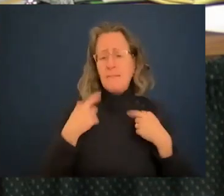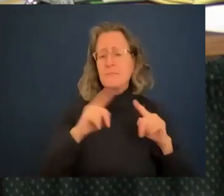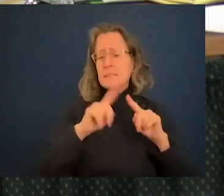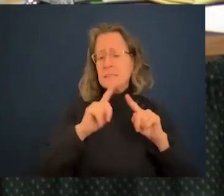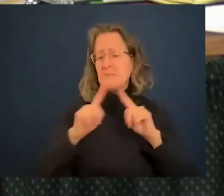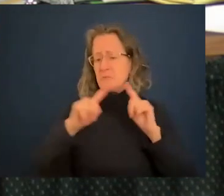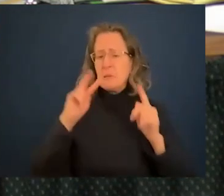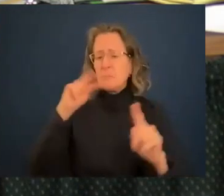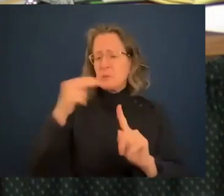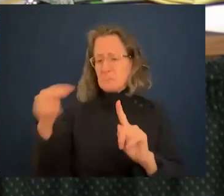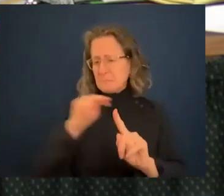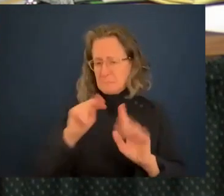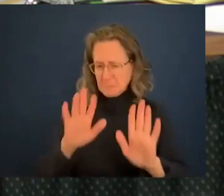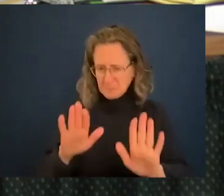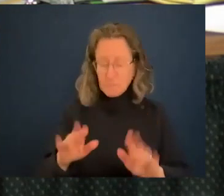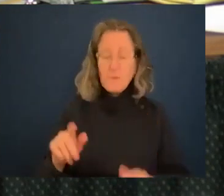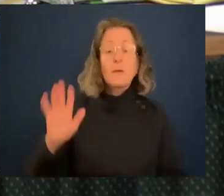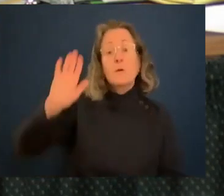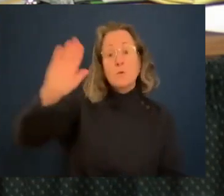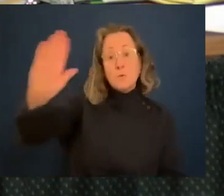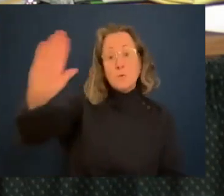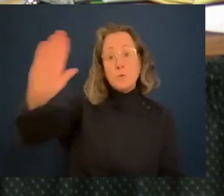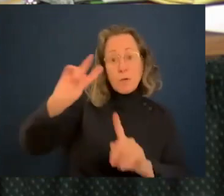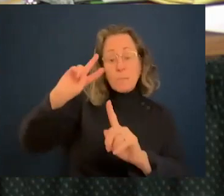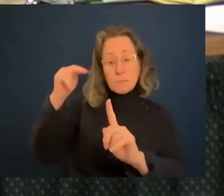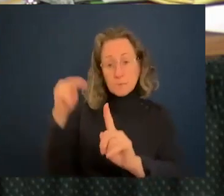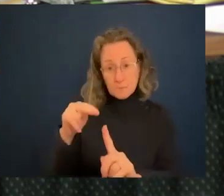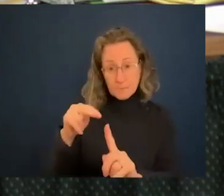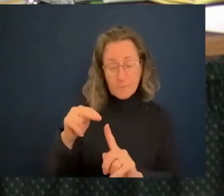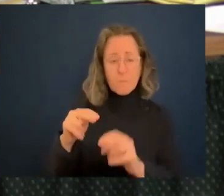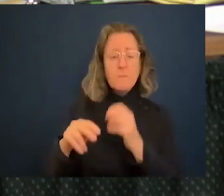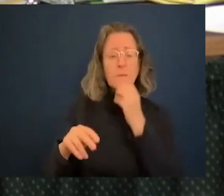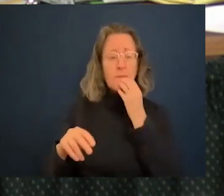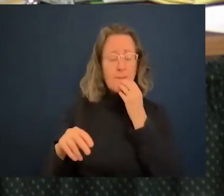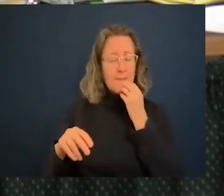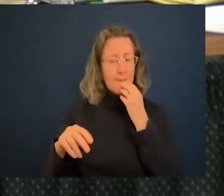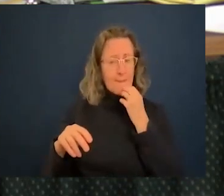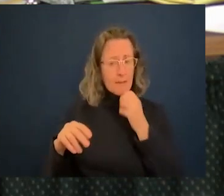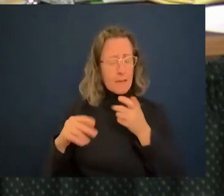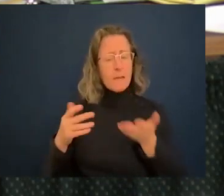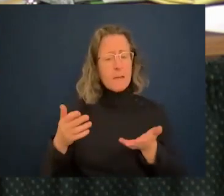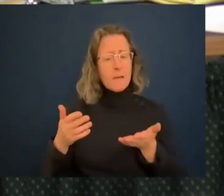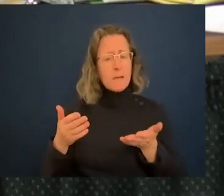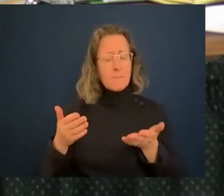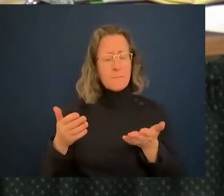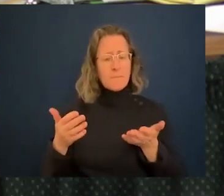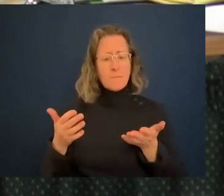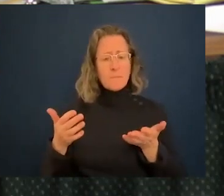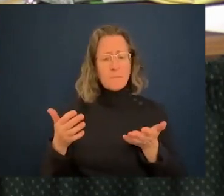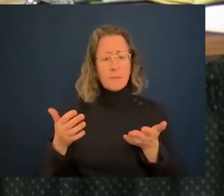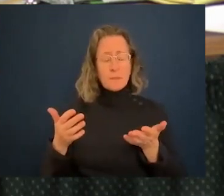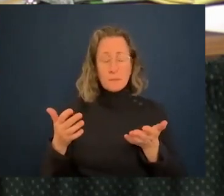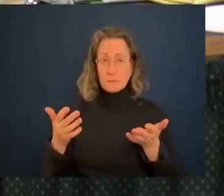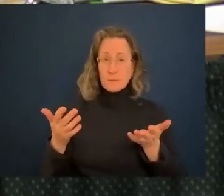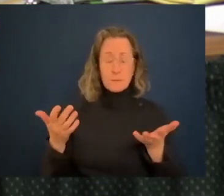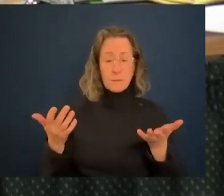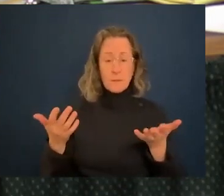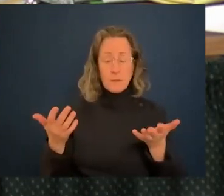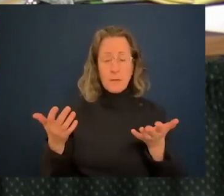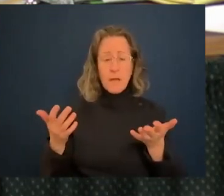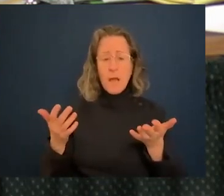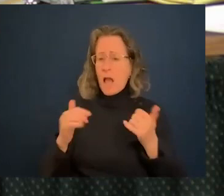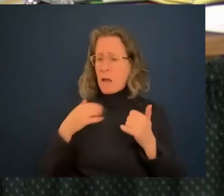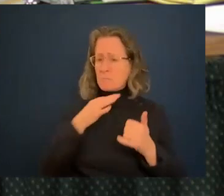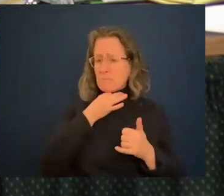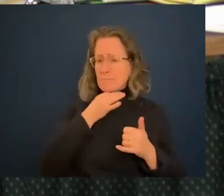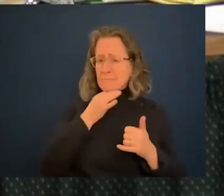your perspective how often was there a significant delay or any kind of concerning delay not to say